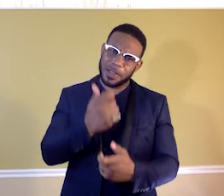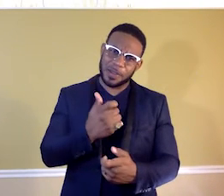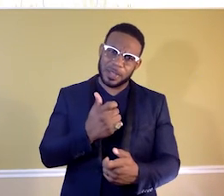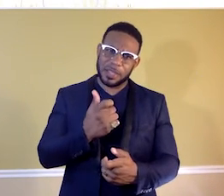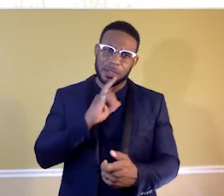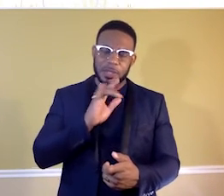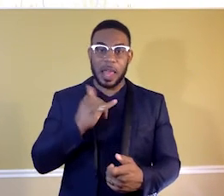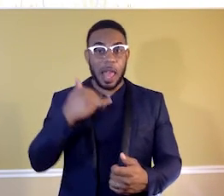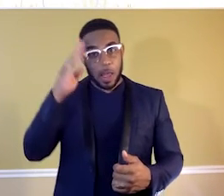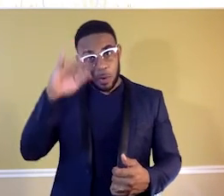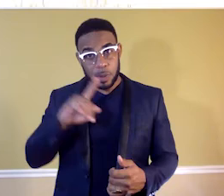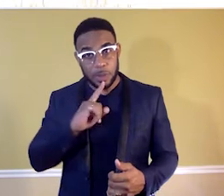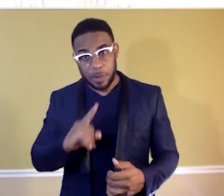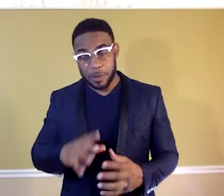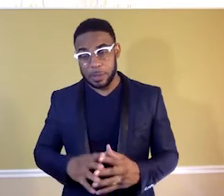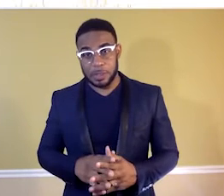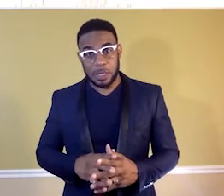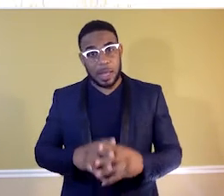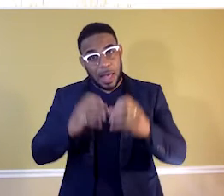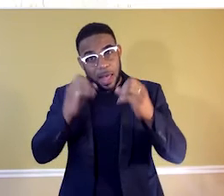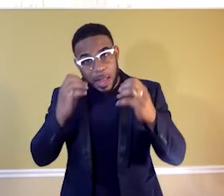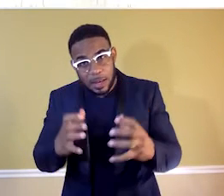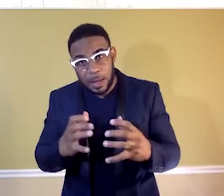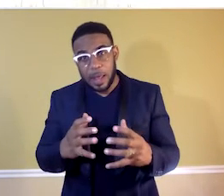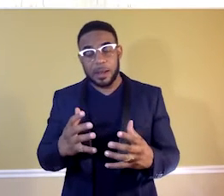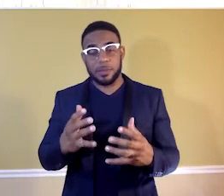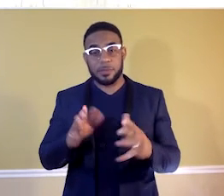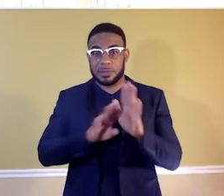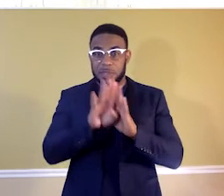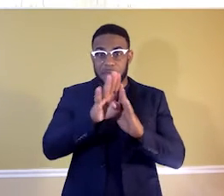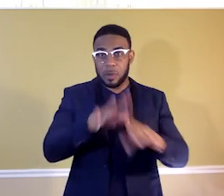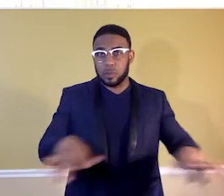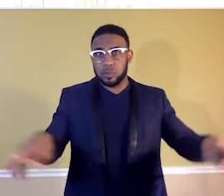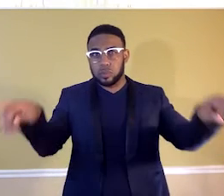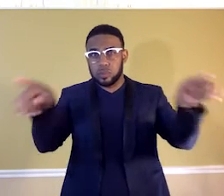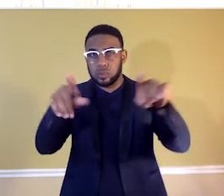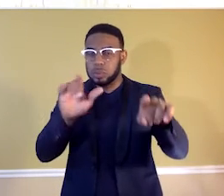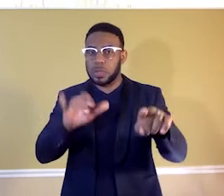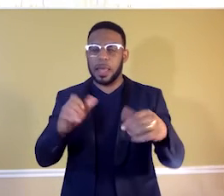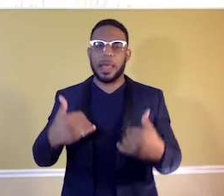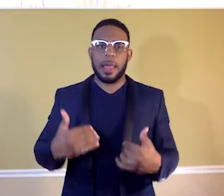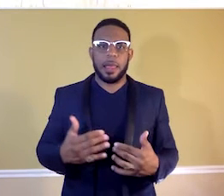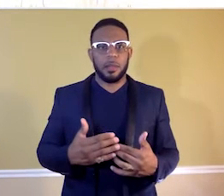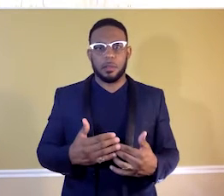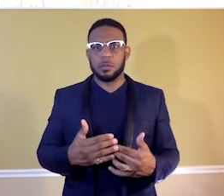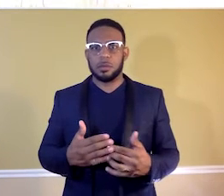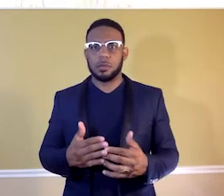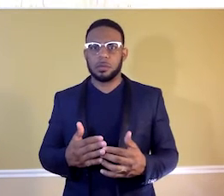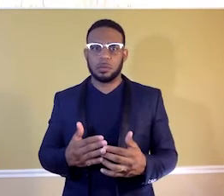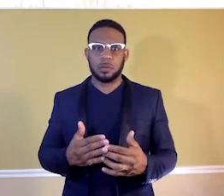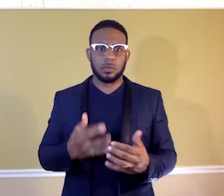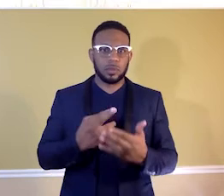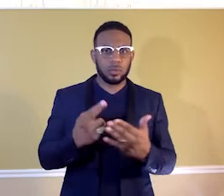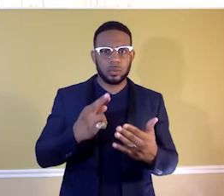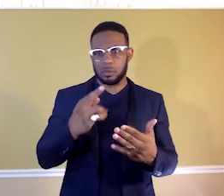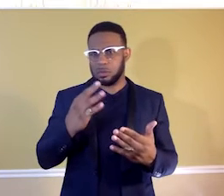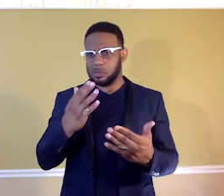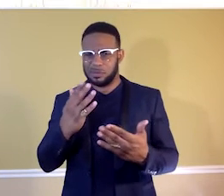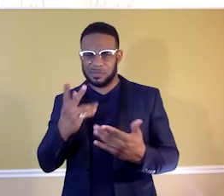interesting was that I know that there are a lot of developers out there that have an open source